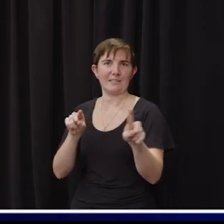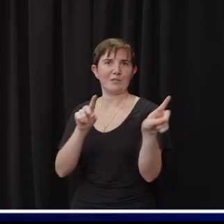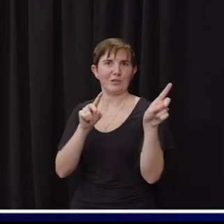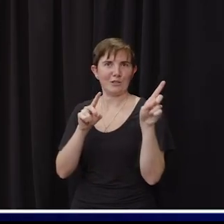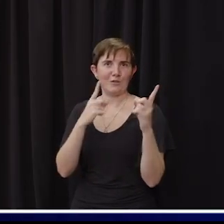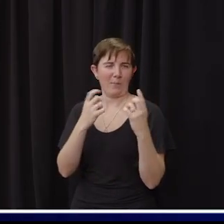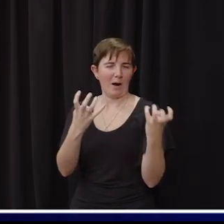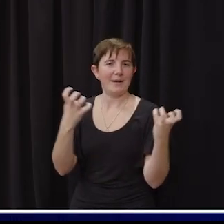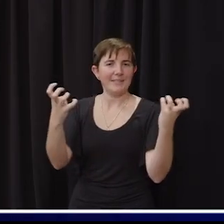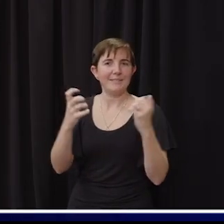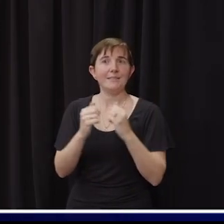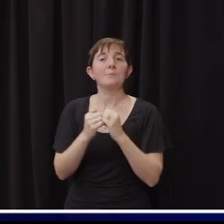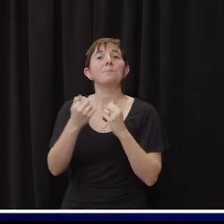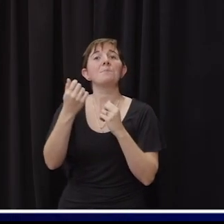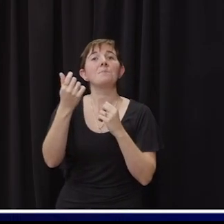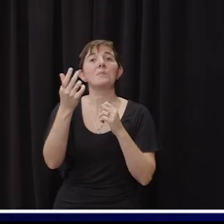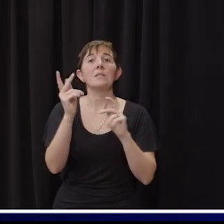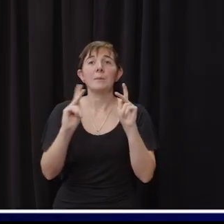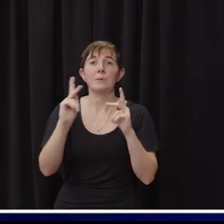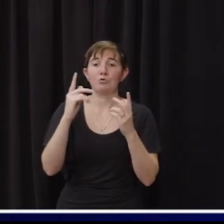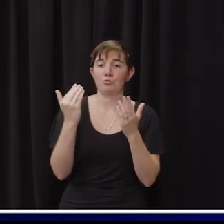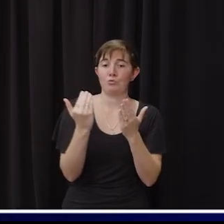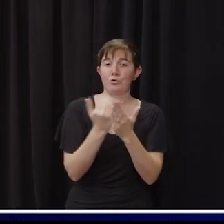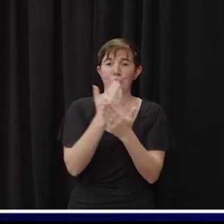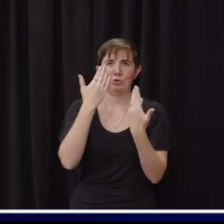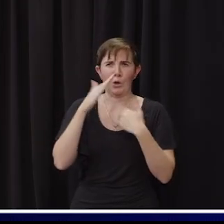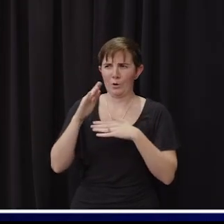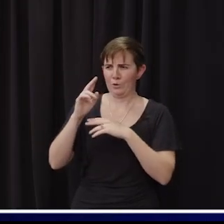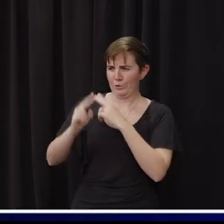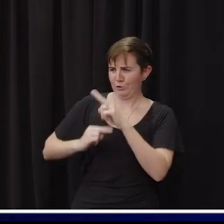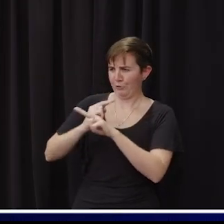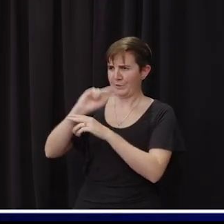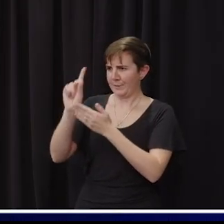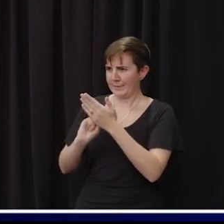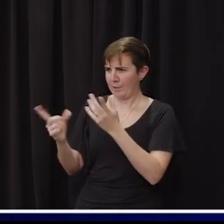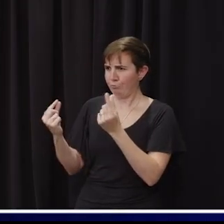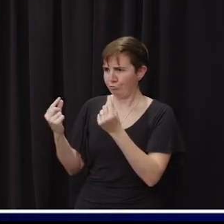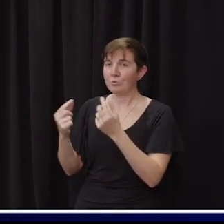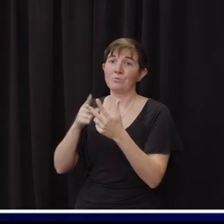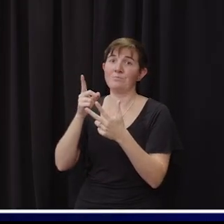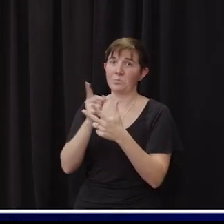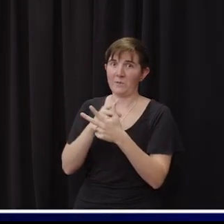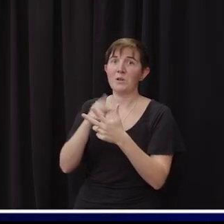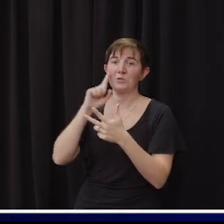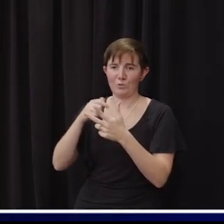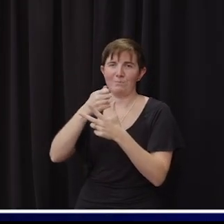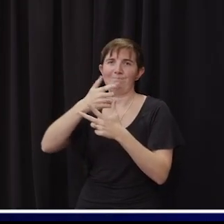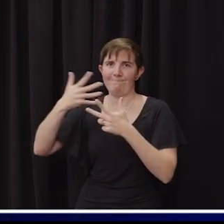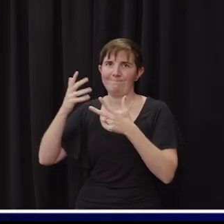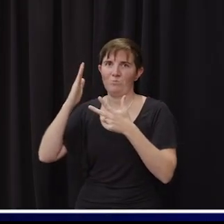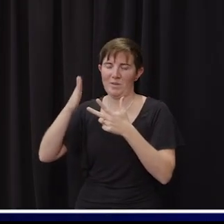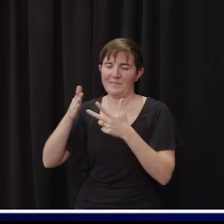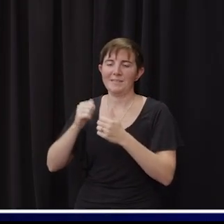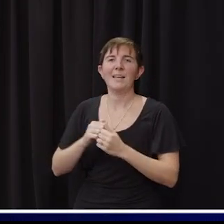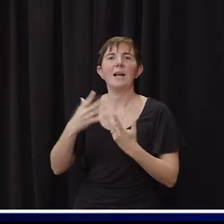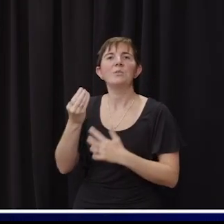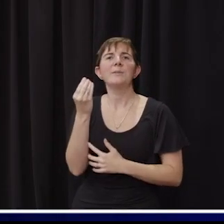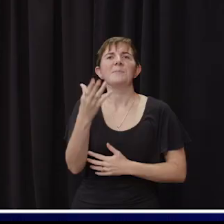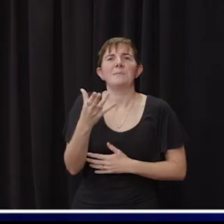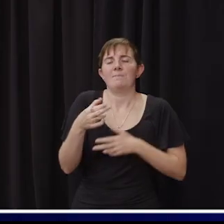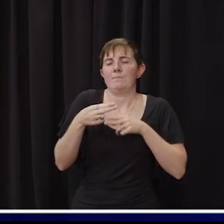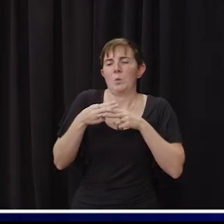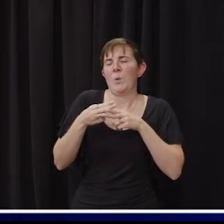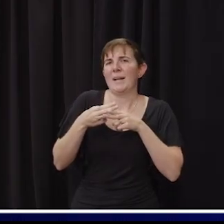answer. For anyone who might be new to universal design, our first presentation is going to cover it in more depth, but I just wanted to say